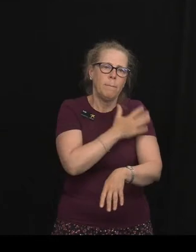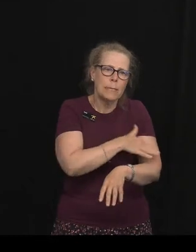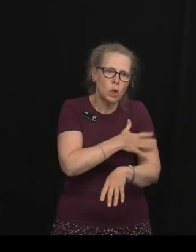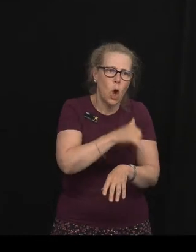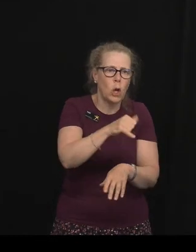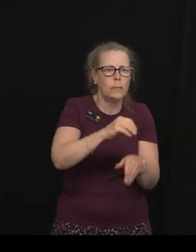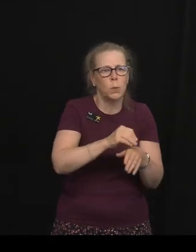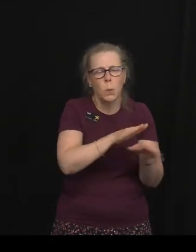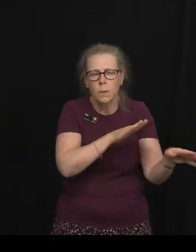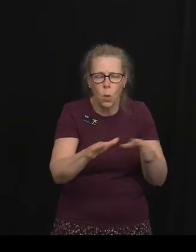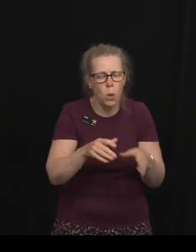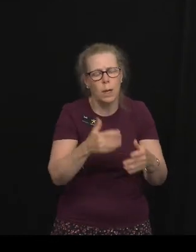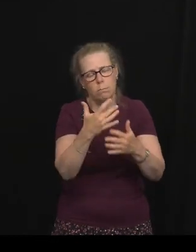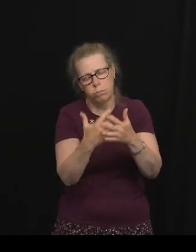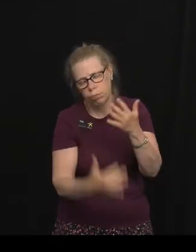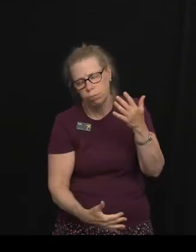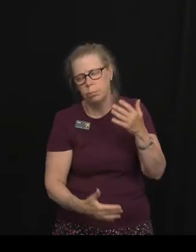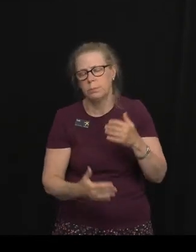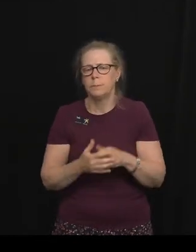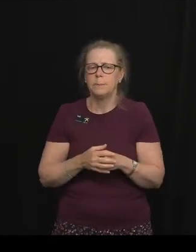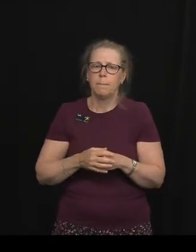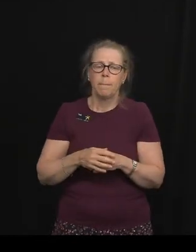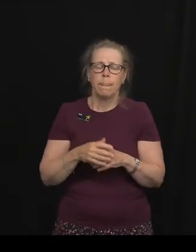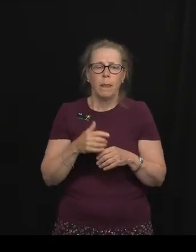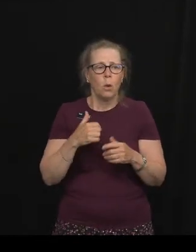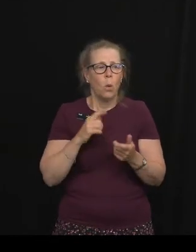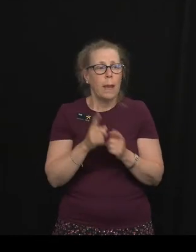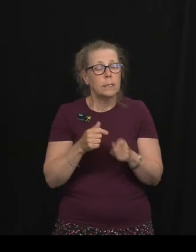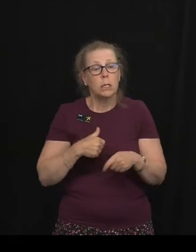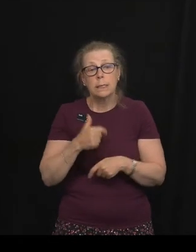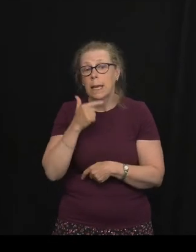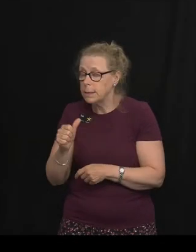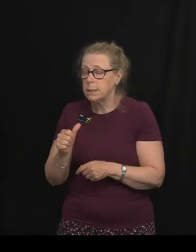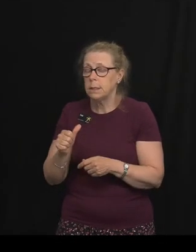etc. And maybe I should say a thank you to Anders,